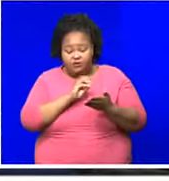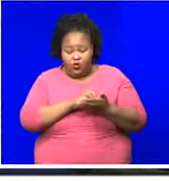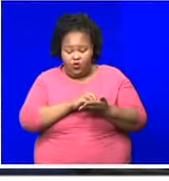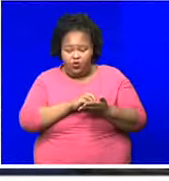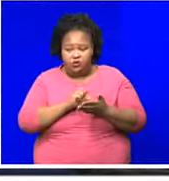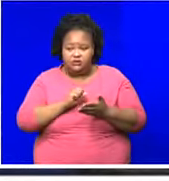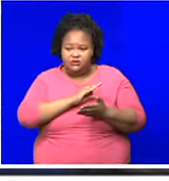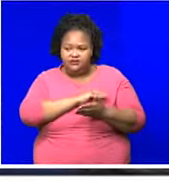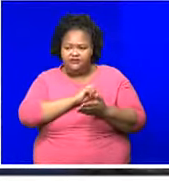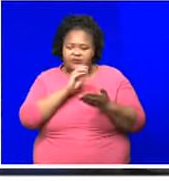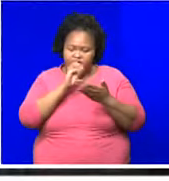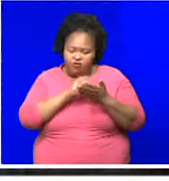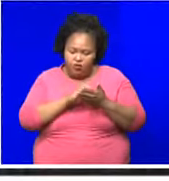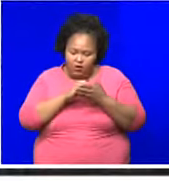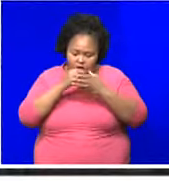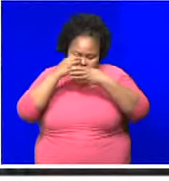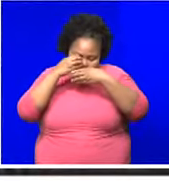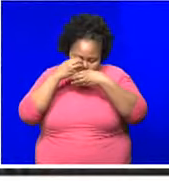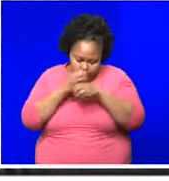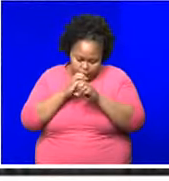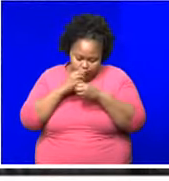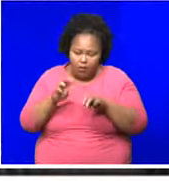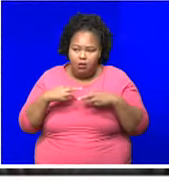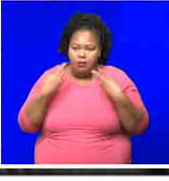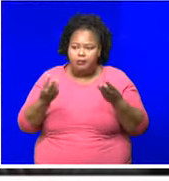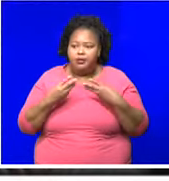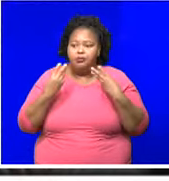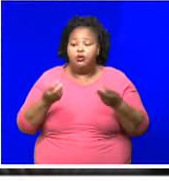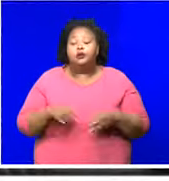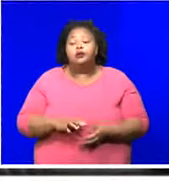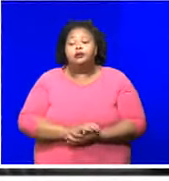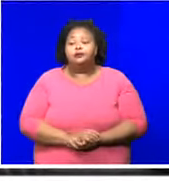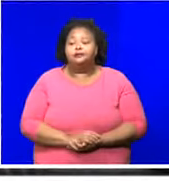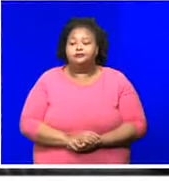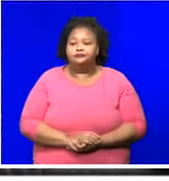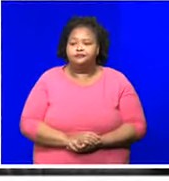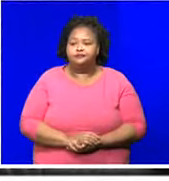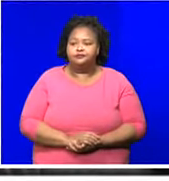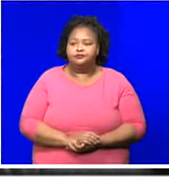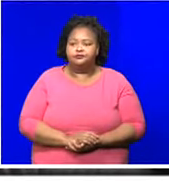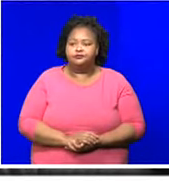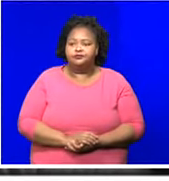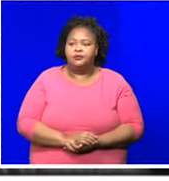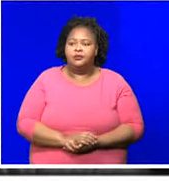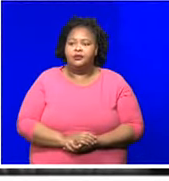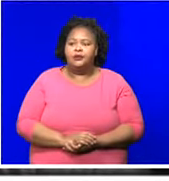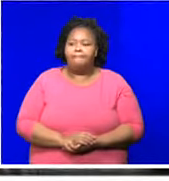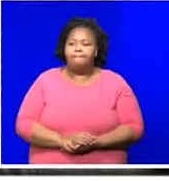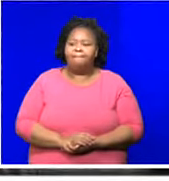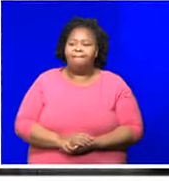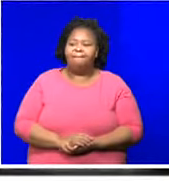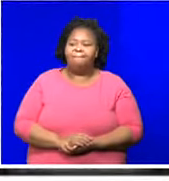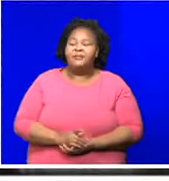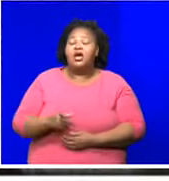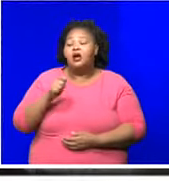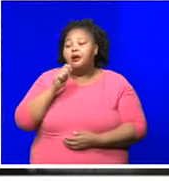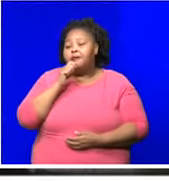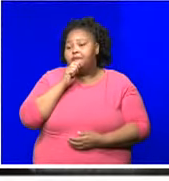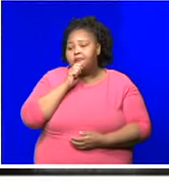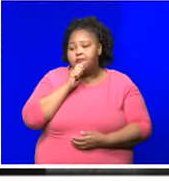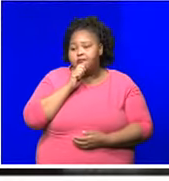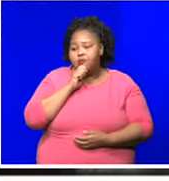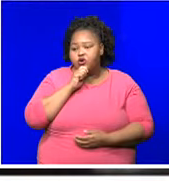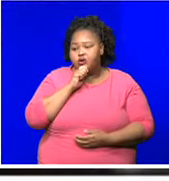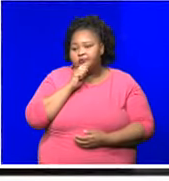the free medical assistance. Sithathekelula nje ukuthi sivuke side la. Sibonga kakhulu, kakhulu